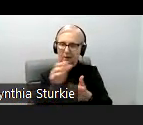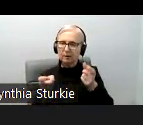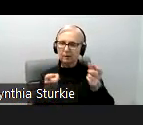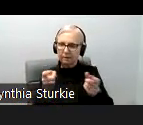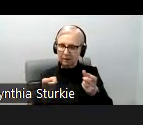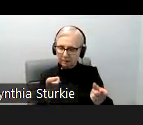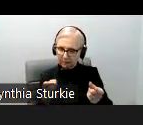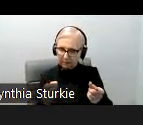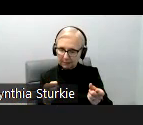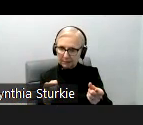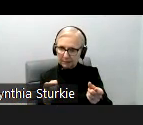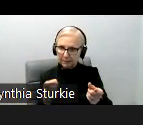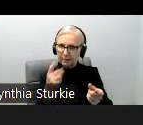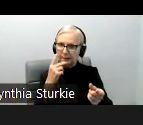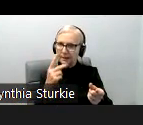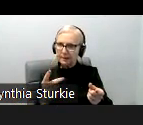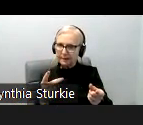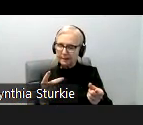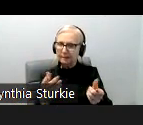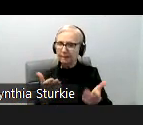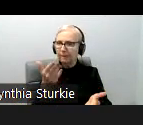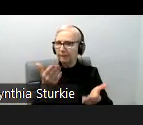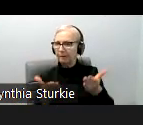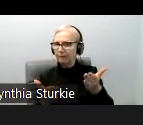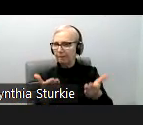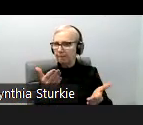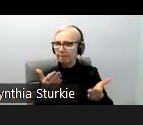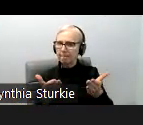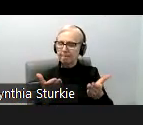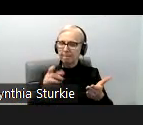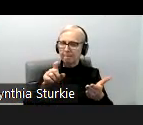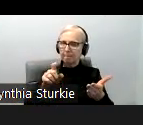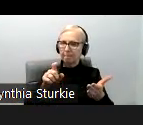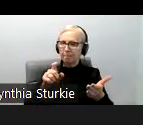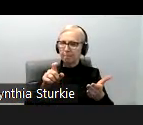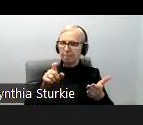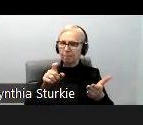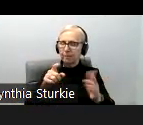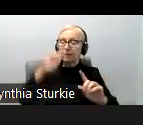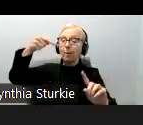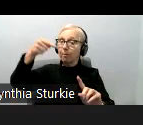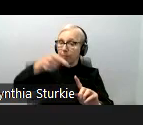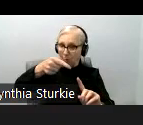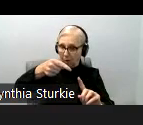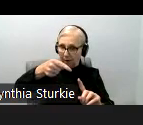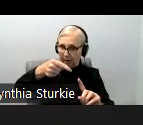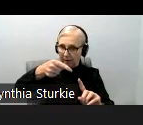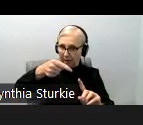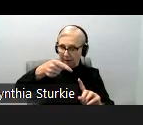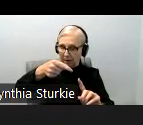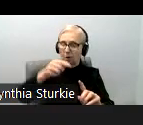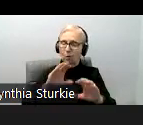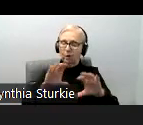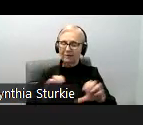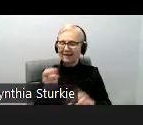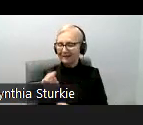supervision. I'm seeing that might need, so the intention is there. We've gone through some revision processes and it